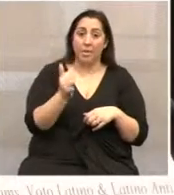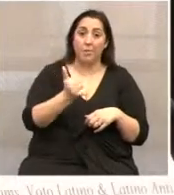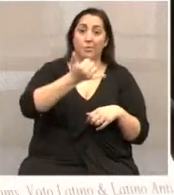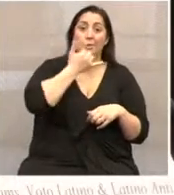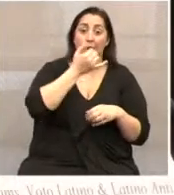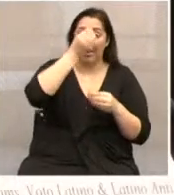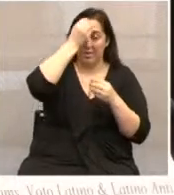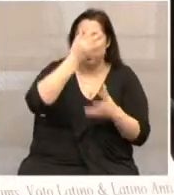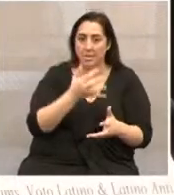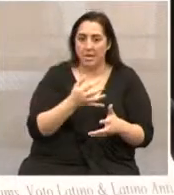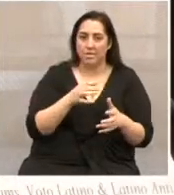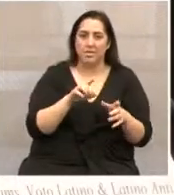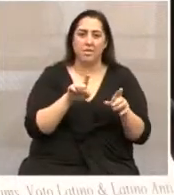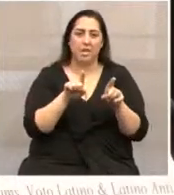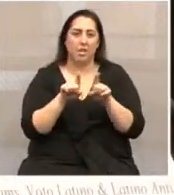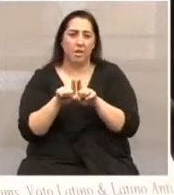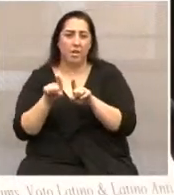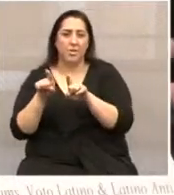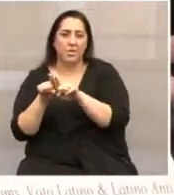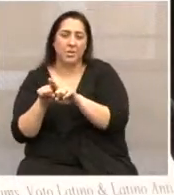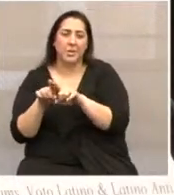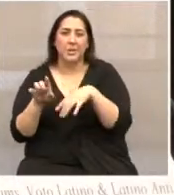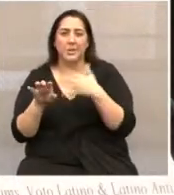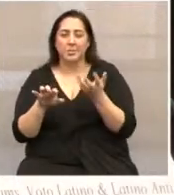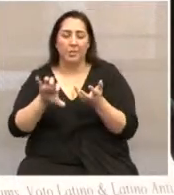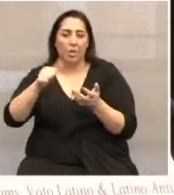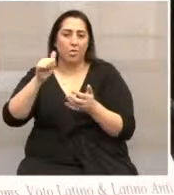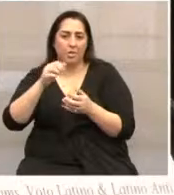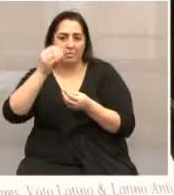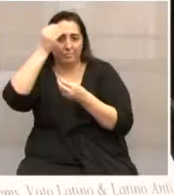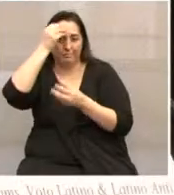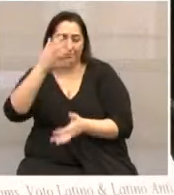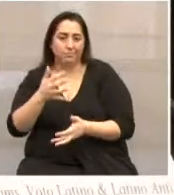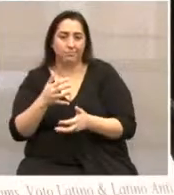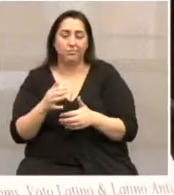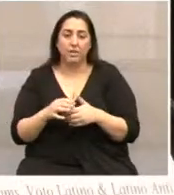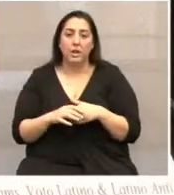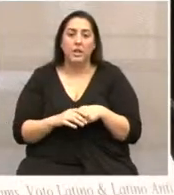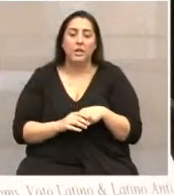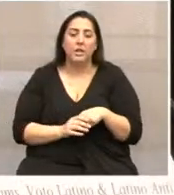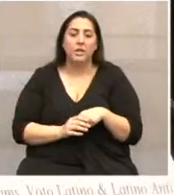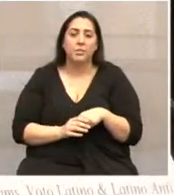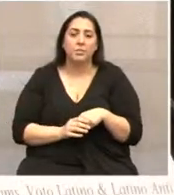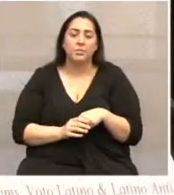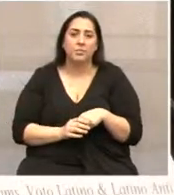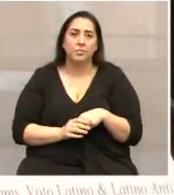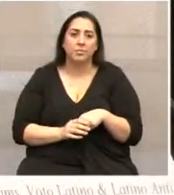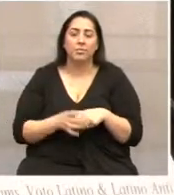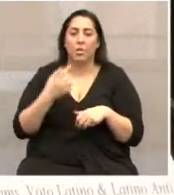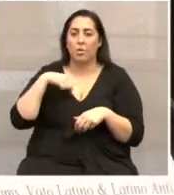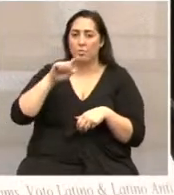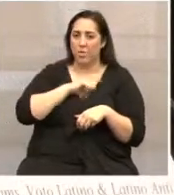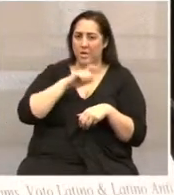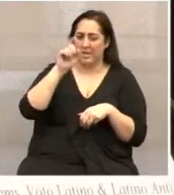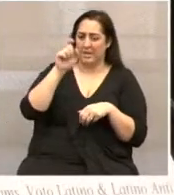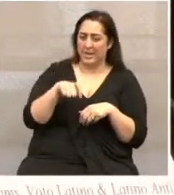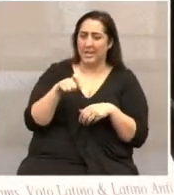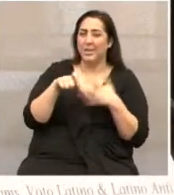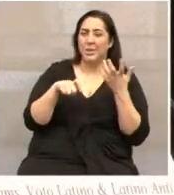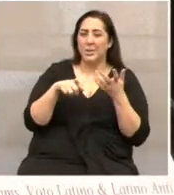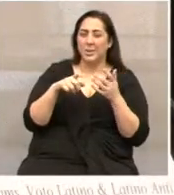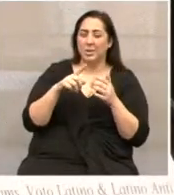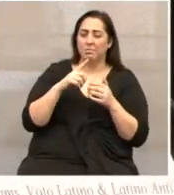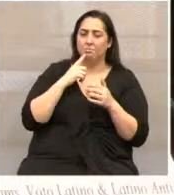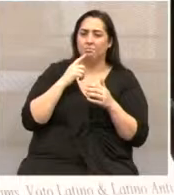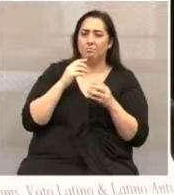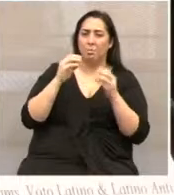on Wednesday as opposed to Tuesday, or you can turn in your ballot tomorrow. We need to better grasp and